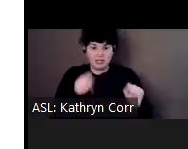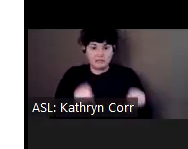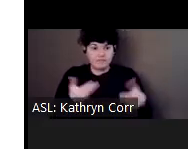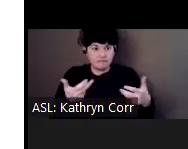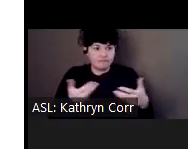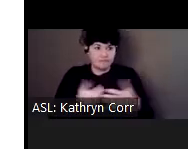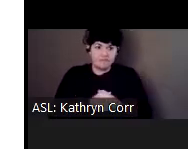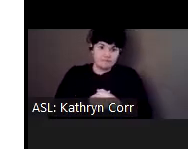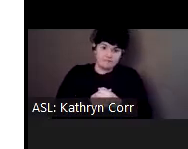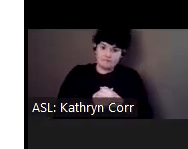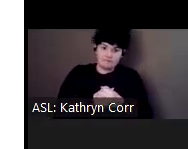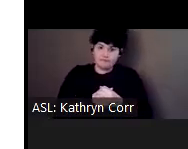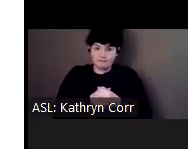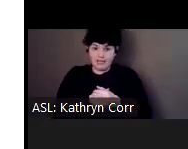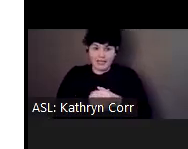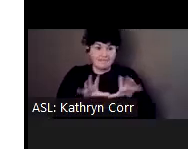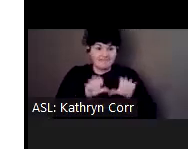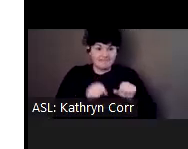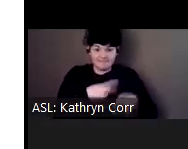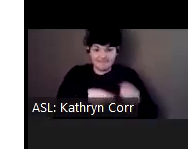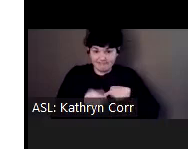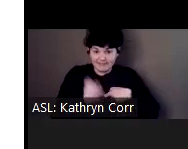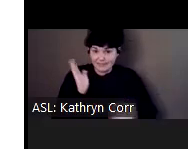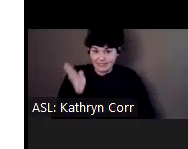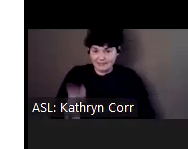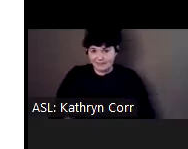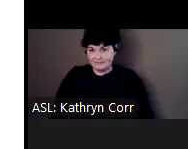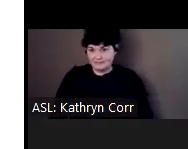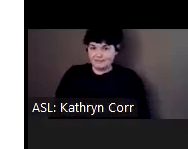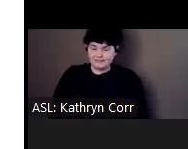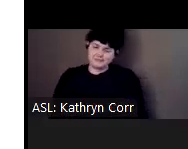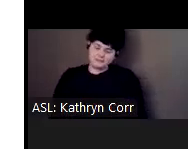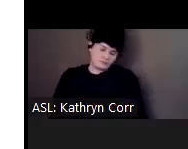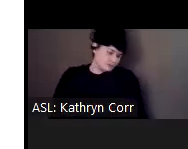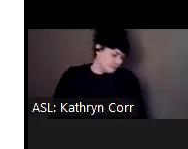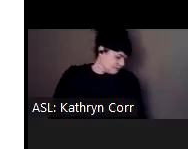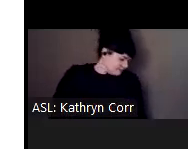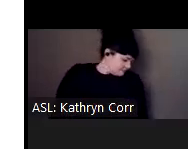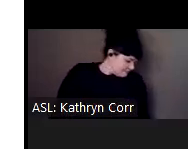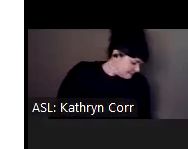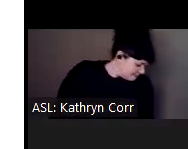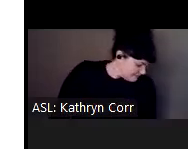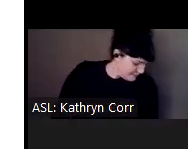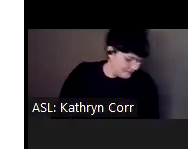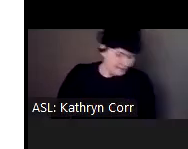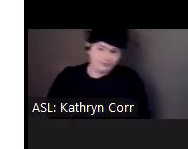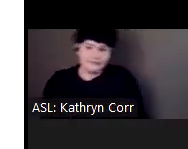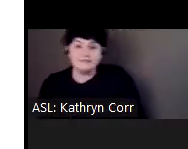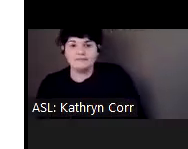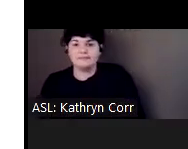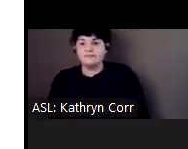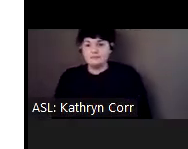speak at that point. Okay.